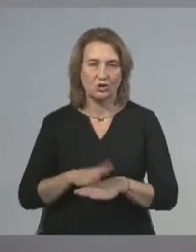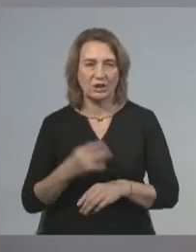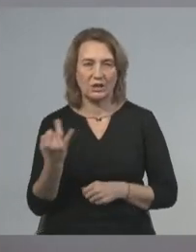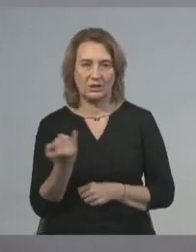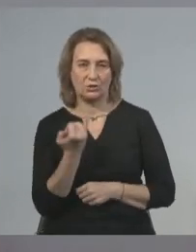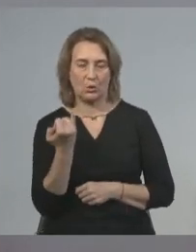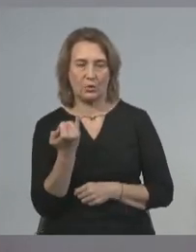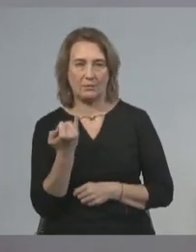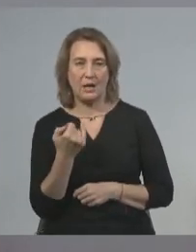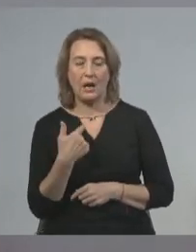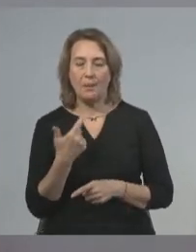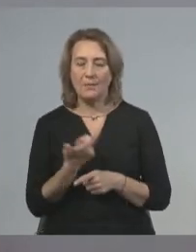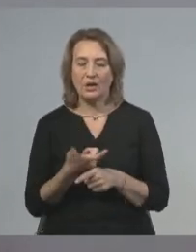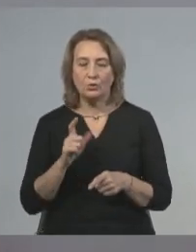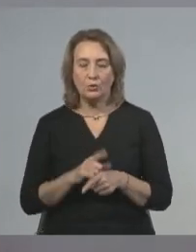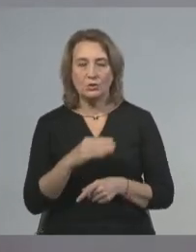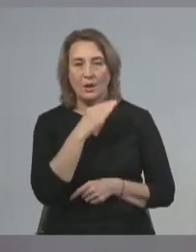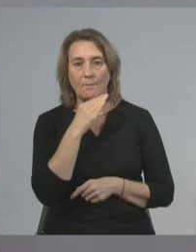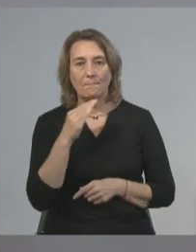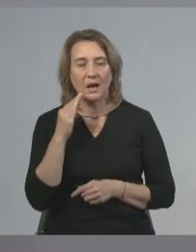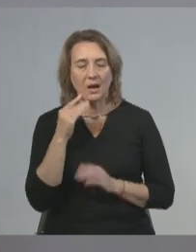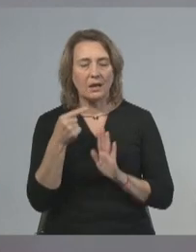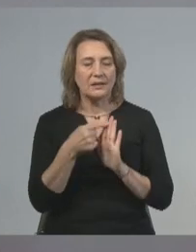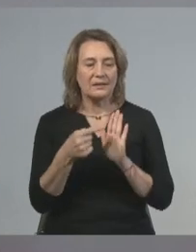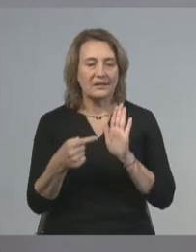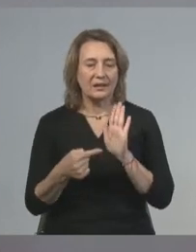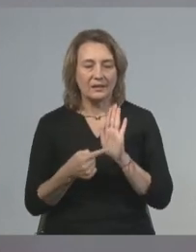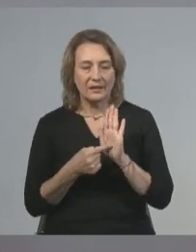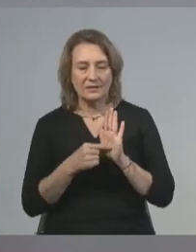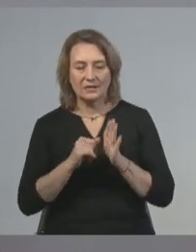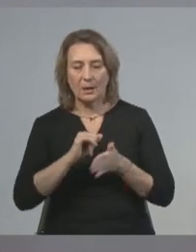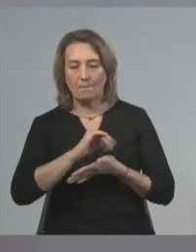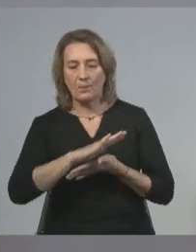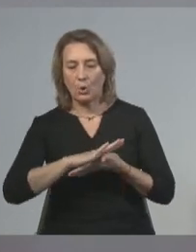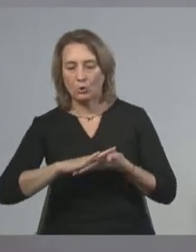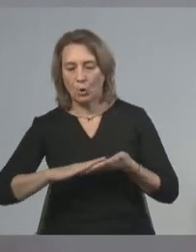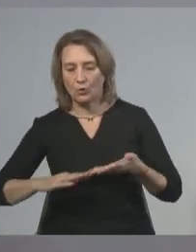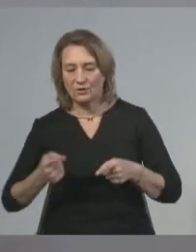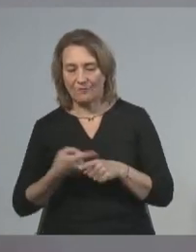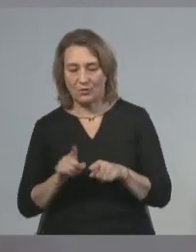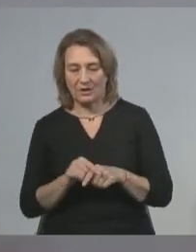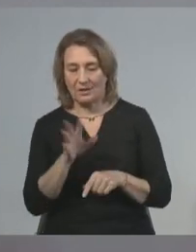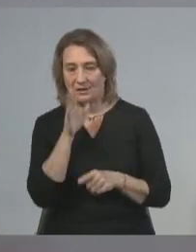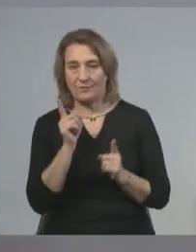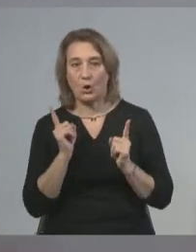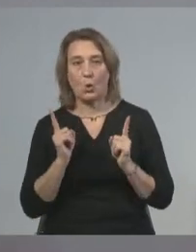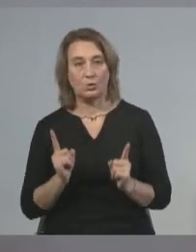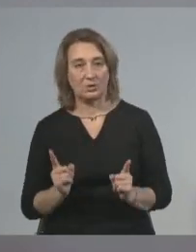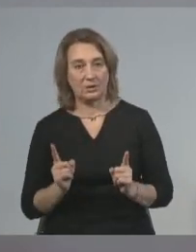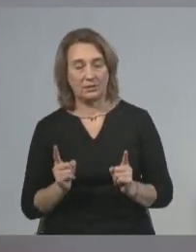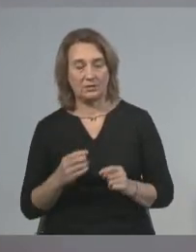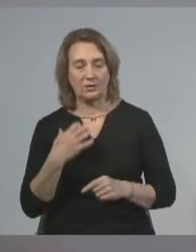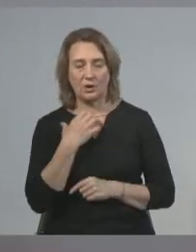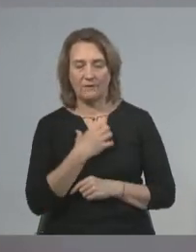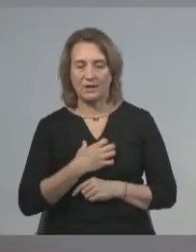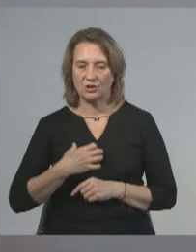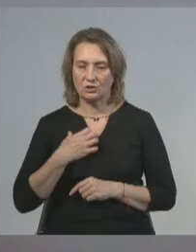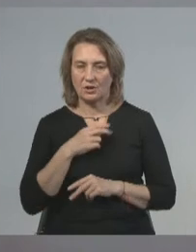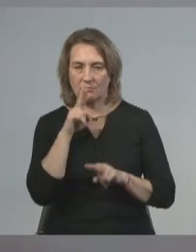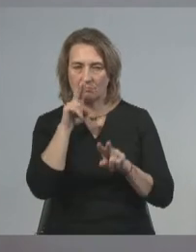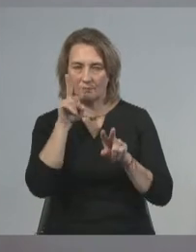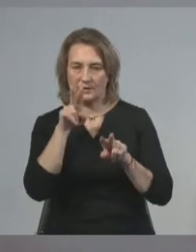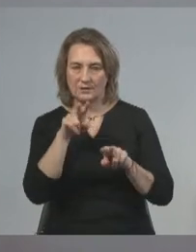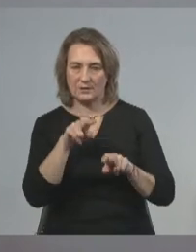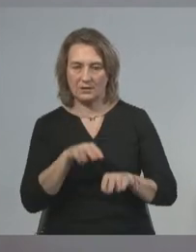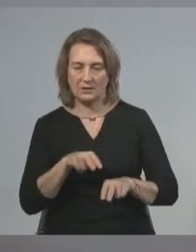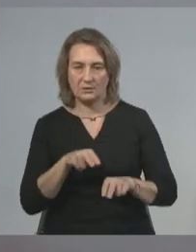them during just one hour but still it's really important to follow up uh any single case and